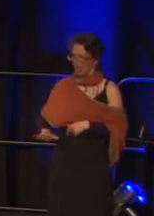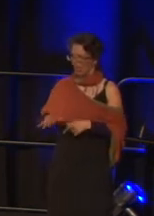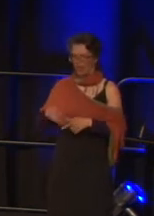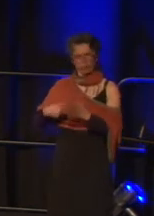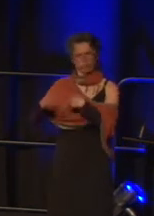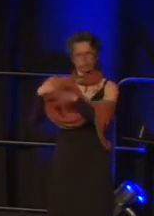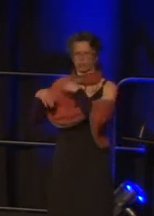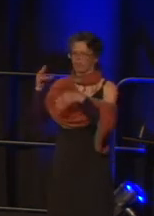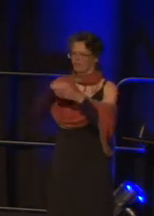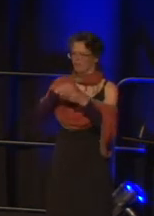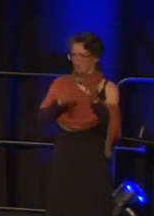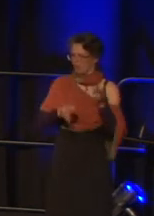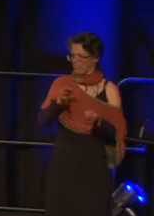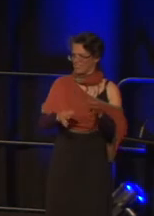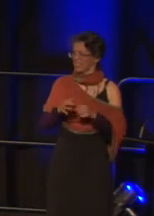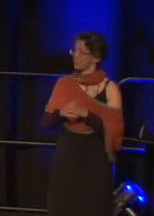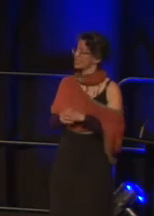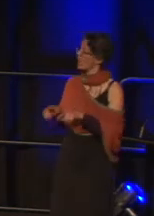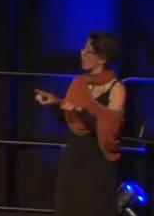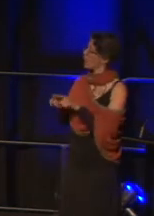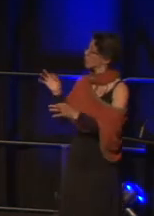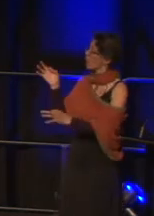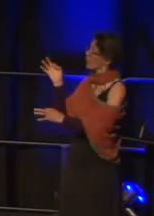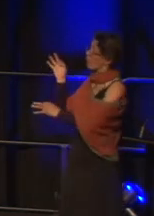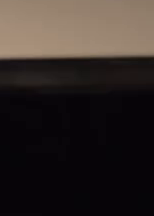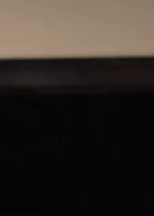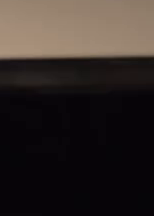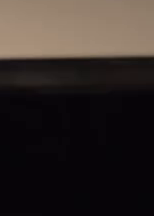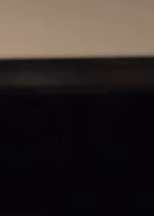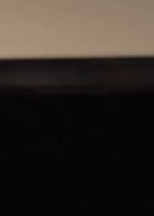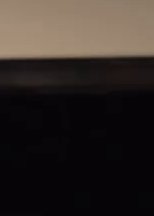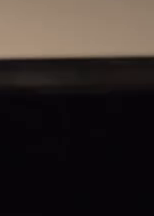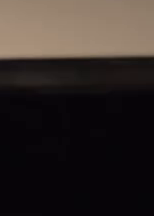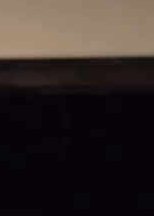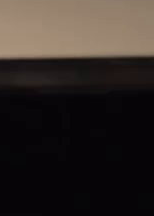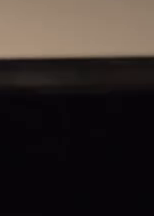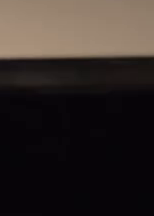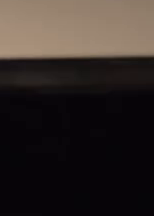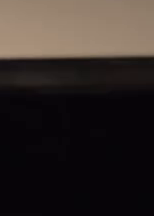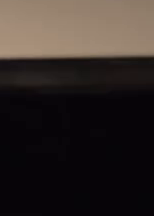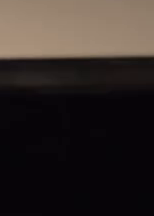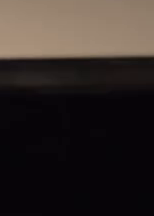way. Fantastic. You're also a ballroom dance teacher. Yes, I am. Former national title holder.